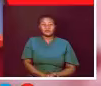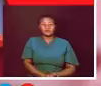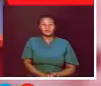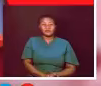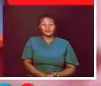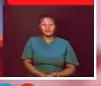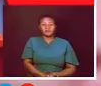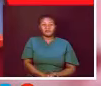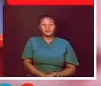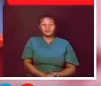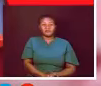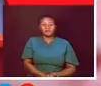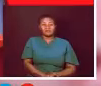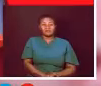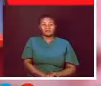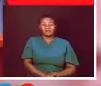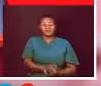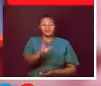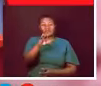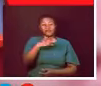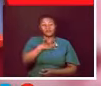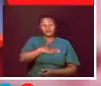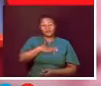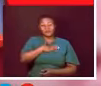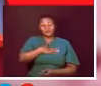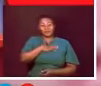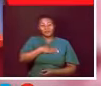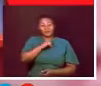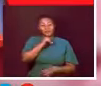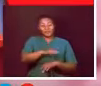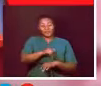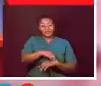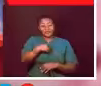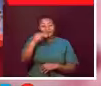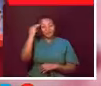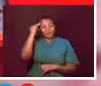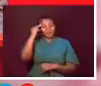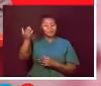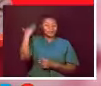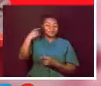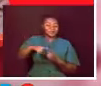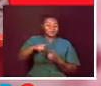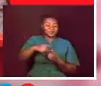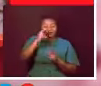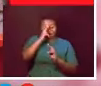Don't mention. My mind is going back to Honorable Ajako.